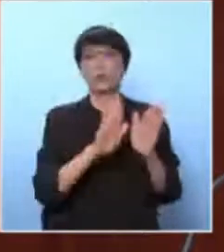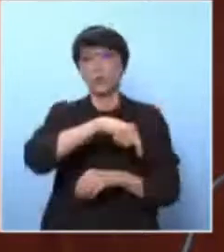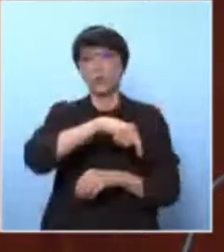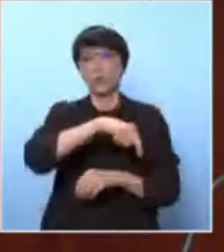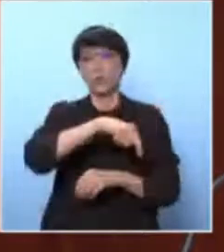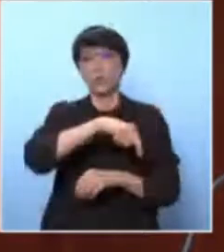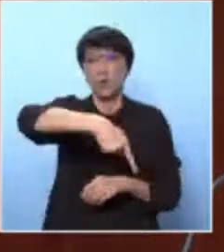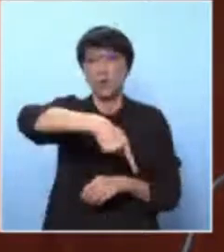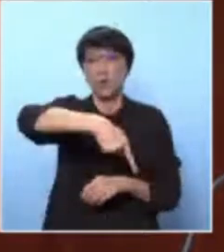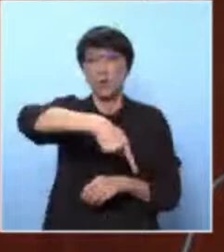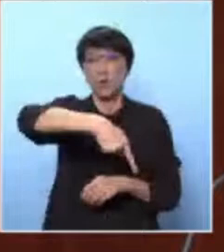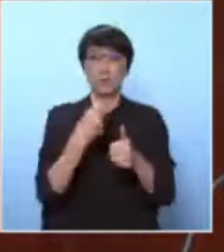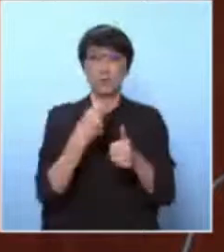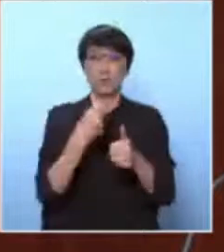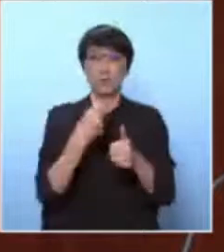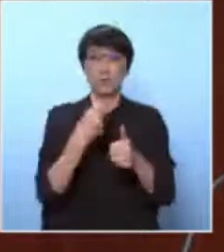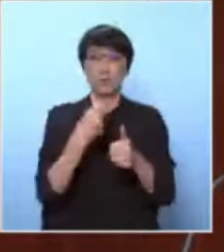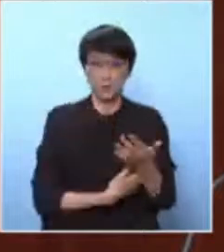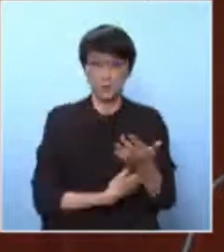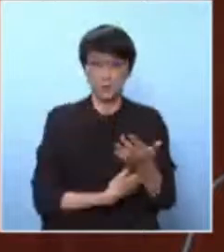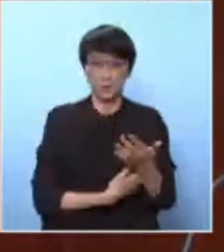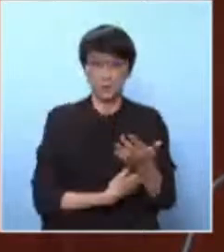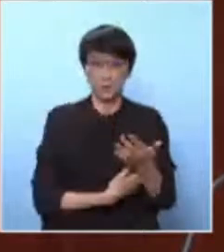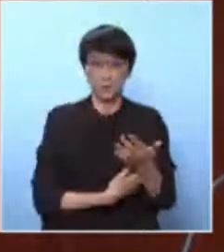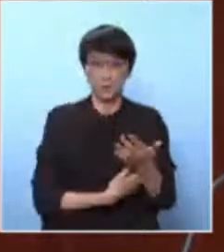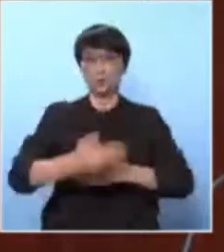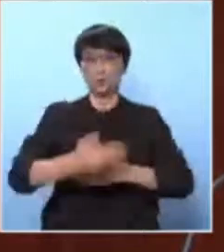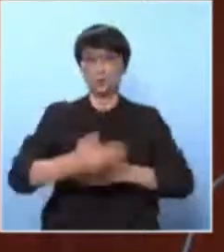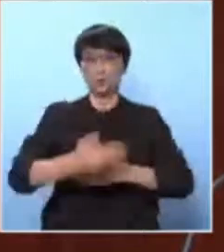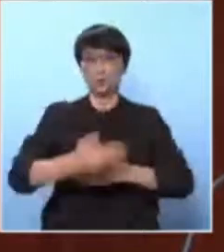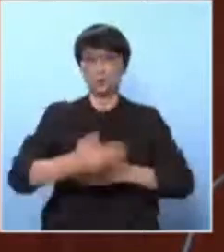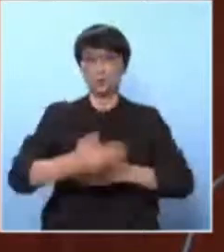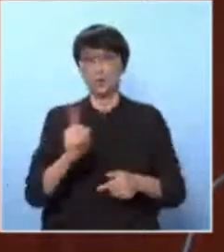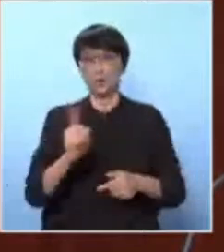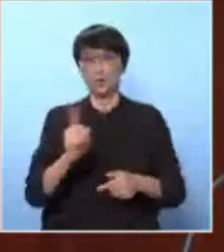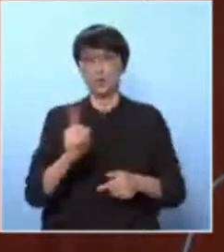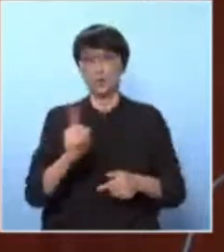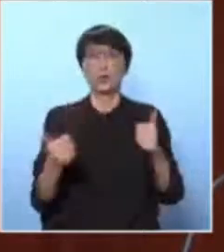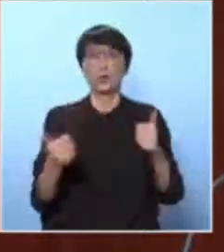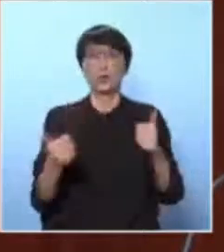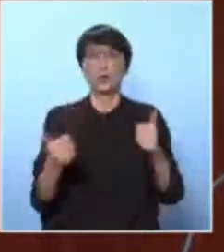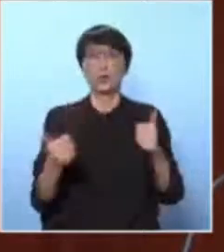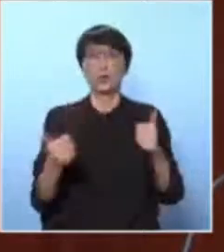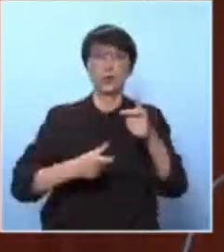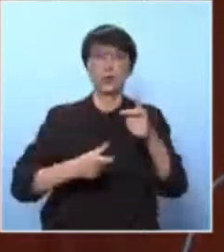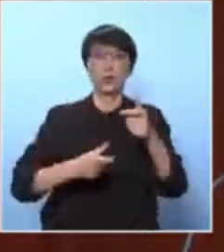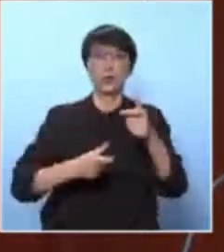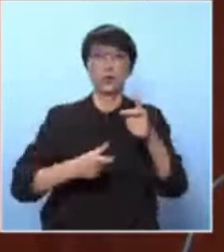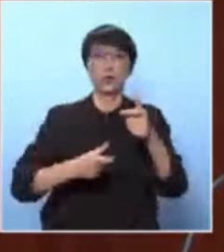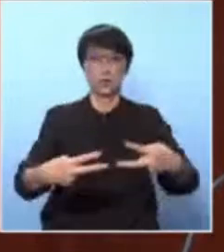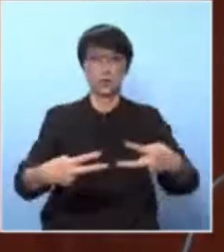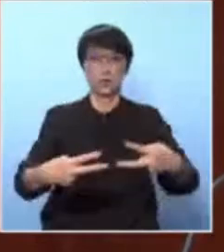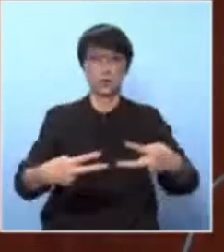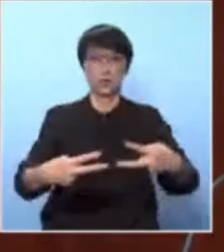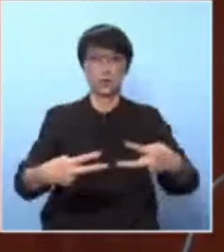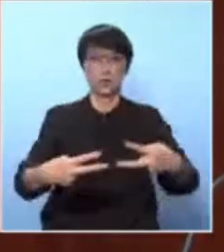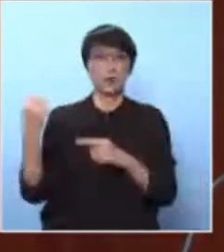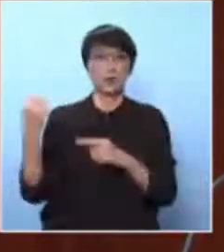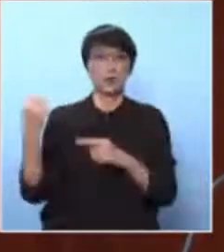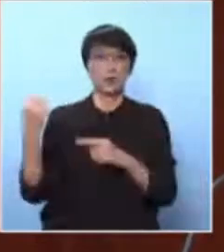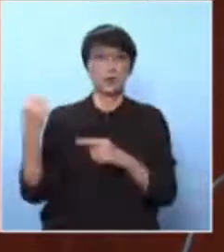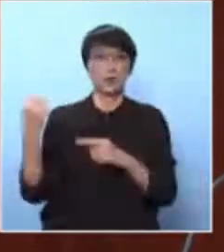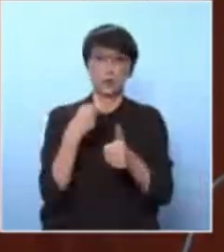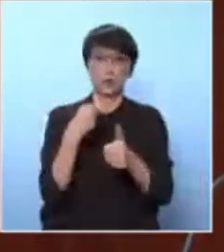strategies, and operation mode, etc., to better meet the needs of Hong Kong's economic development and manpower training, and